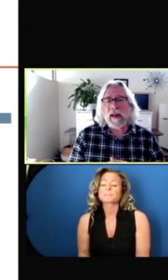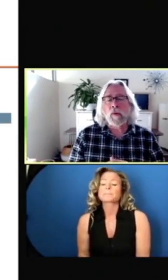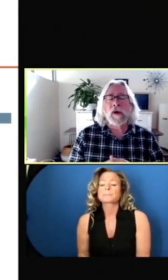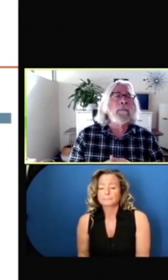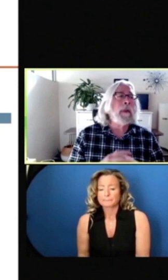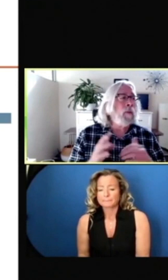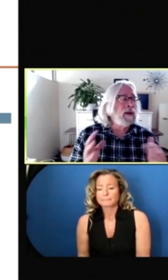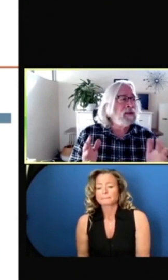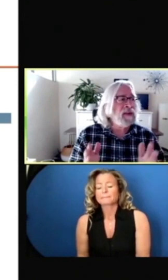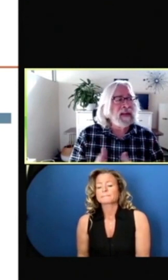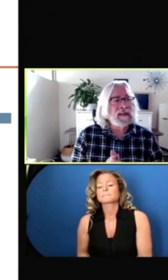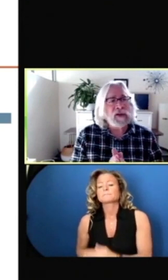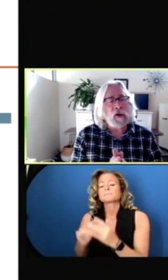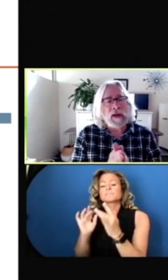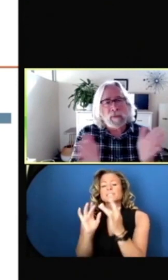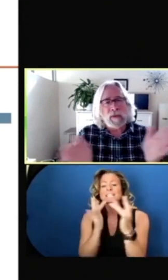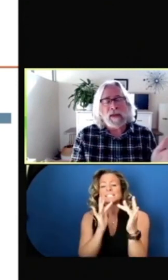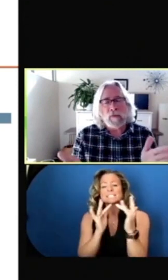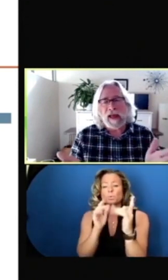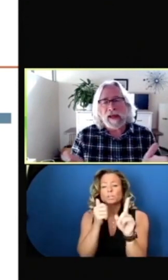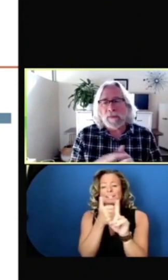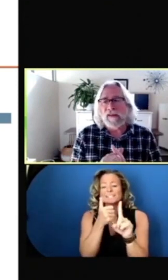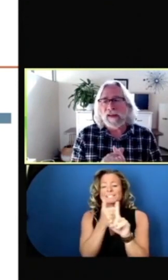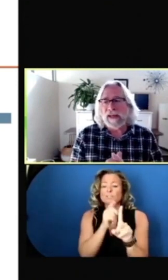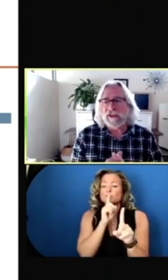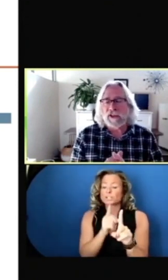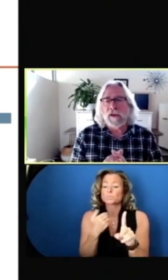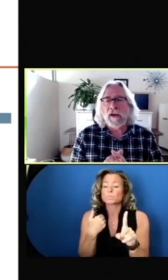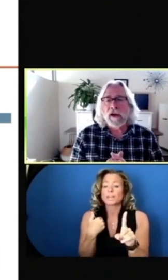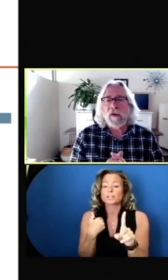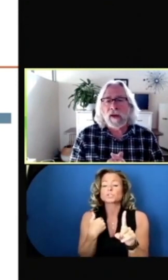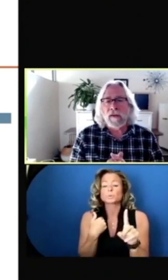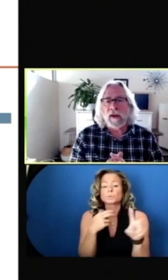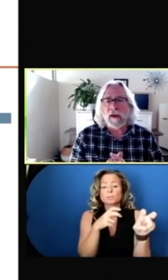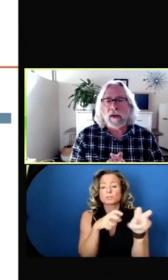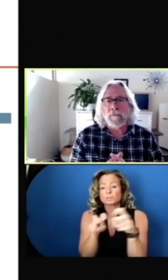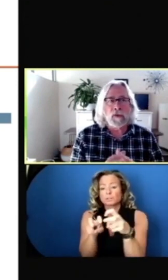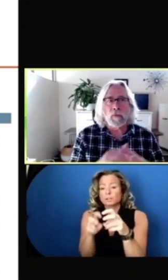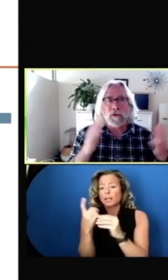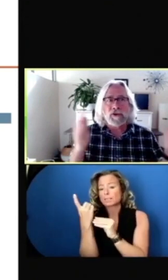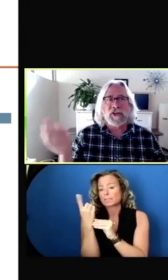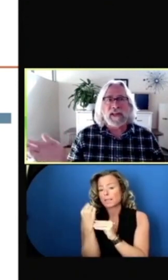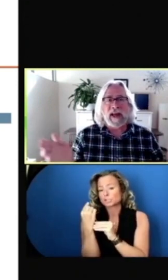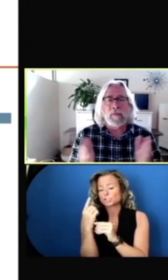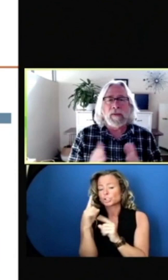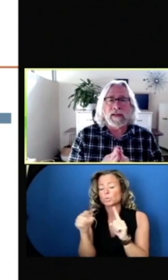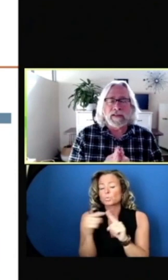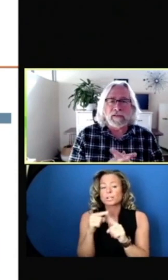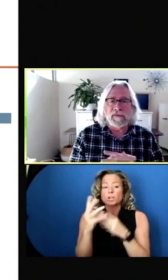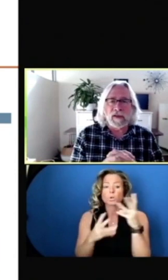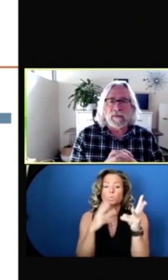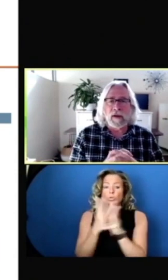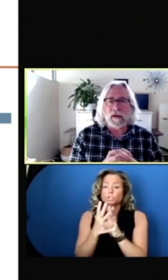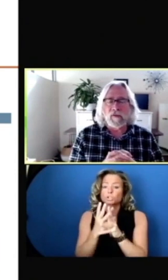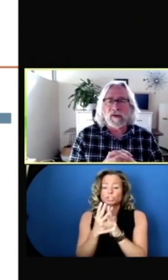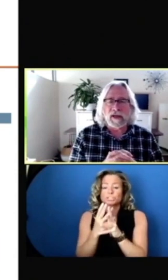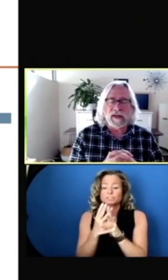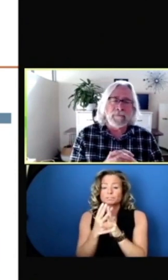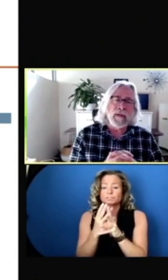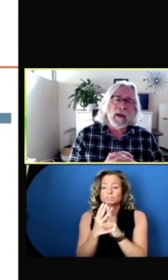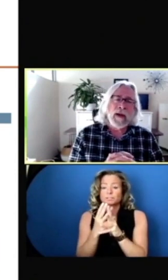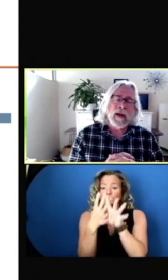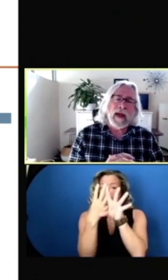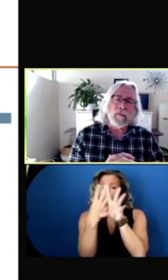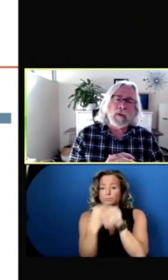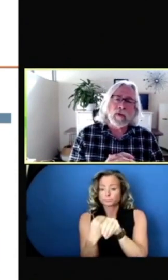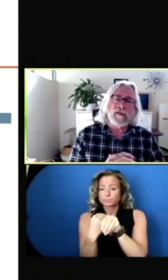And then networking. One of the things, you know, we had to pivot last year when the world shut down because of